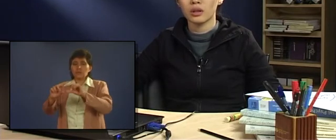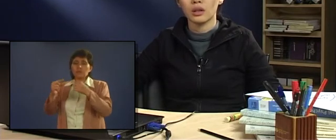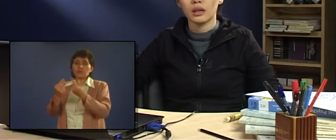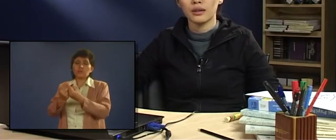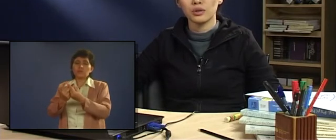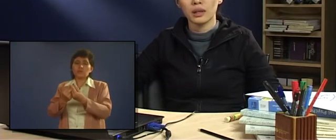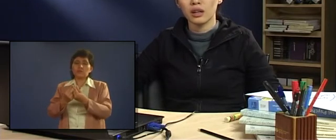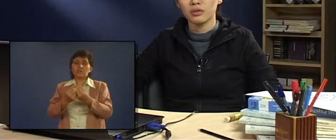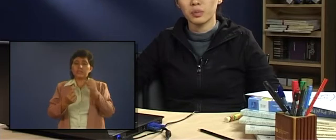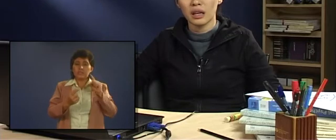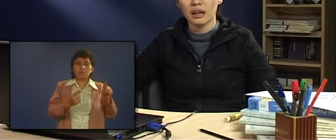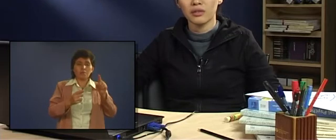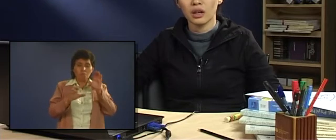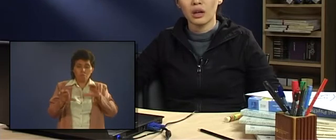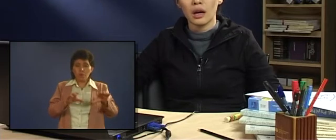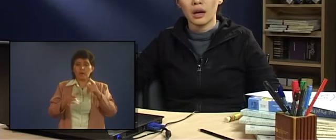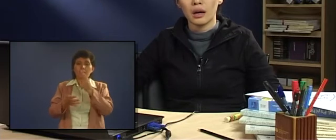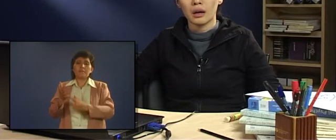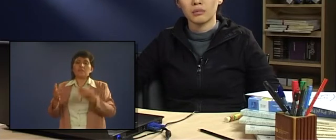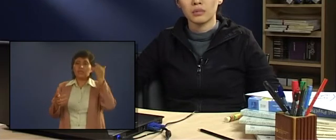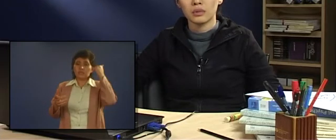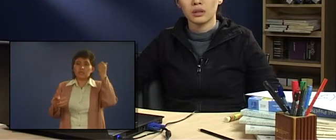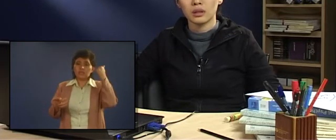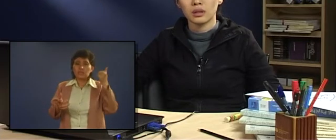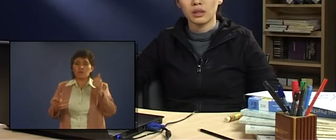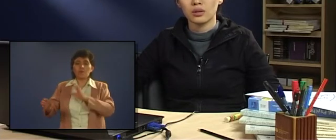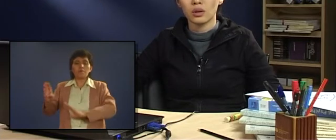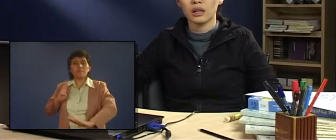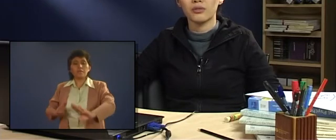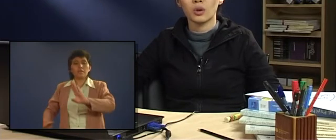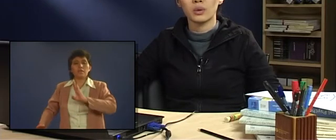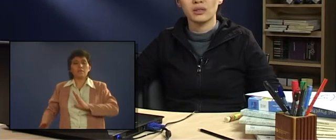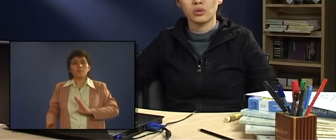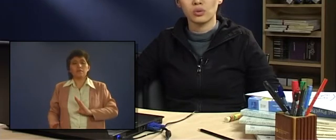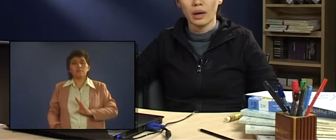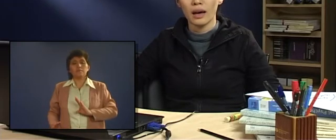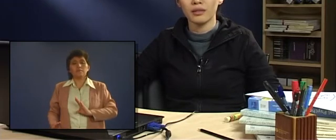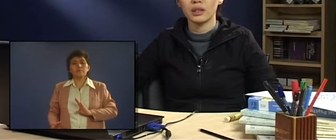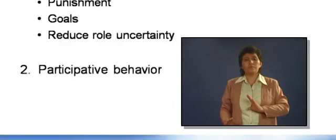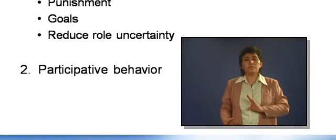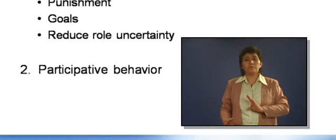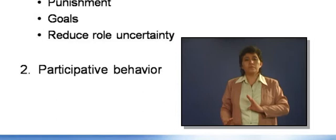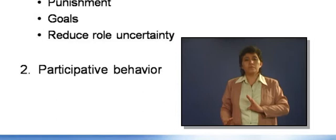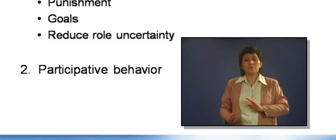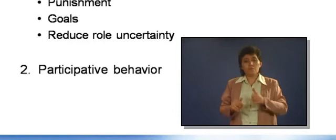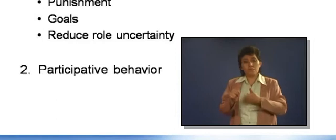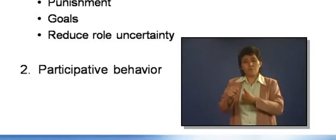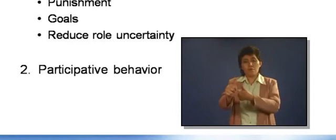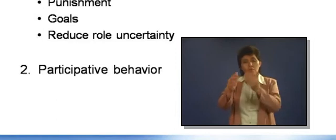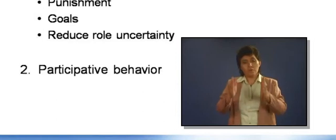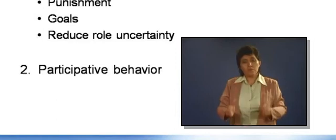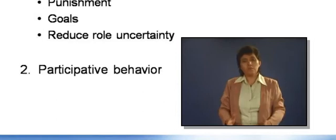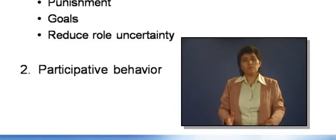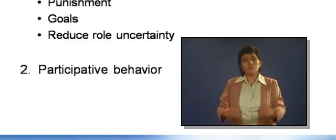for he knows what kind of behavior and his or her followers to have and also some of the